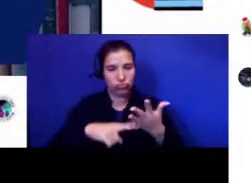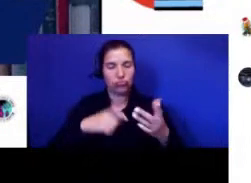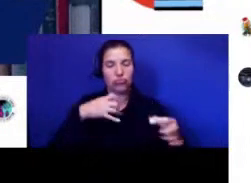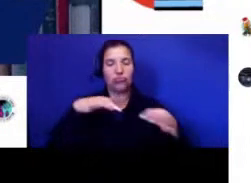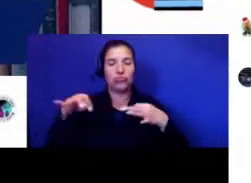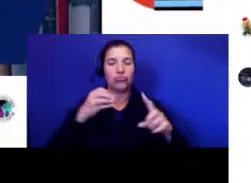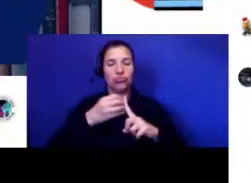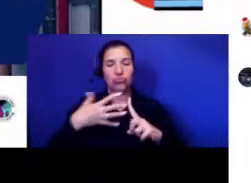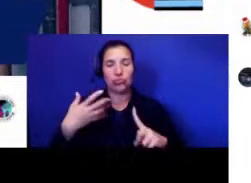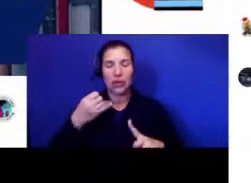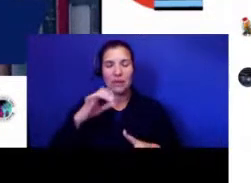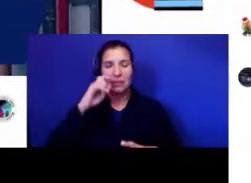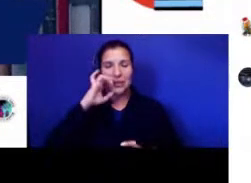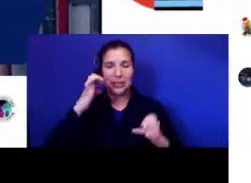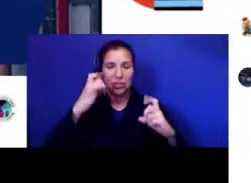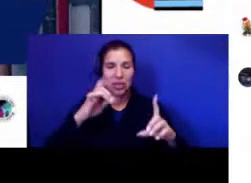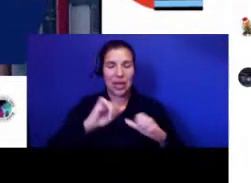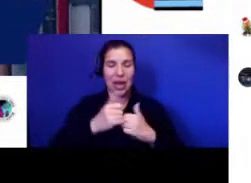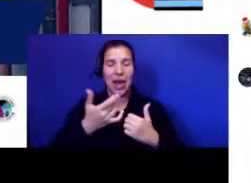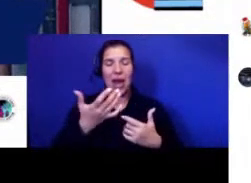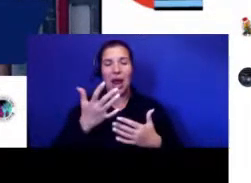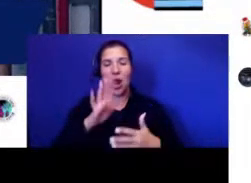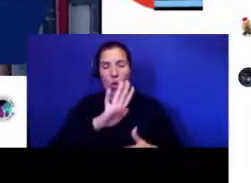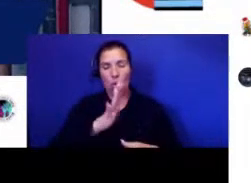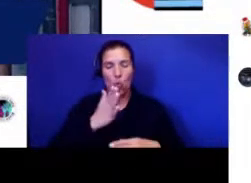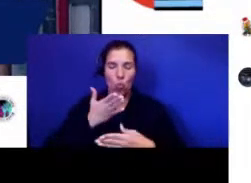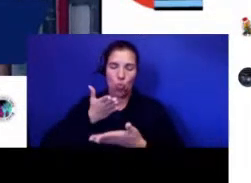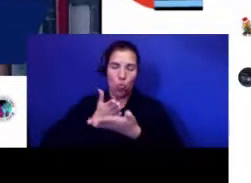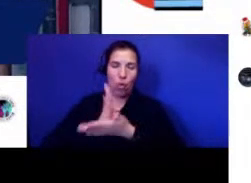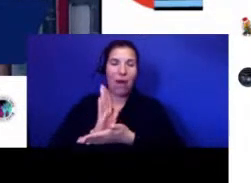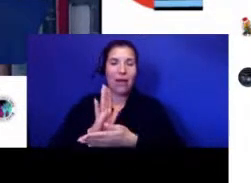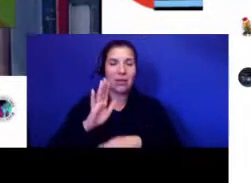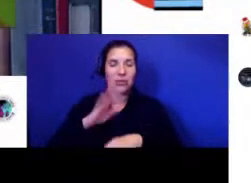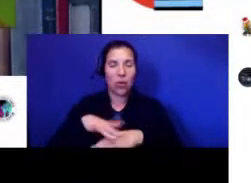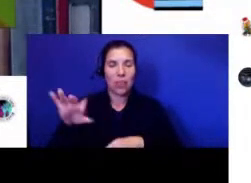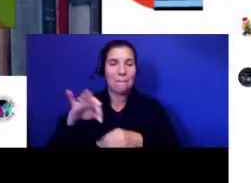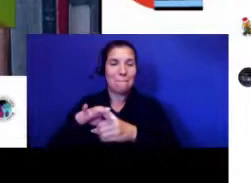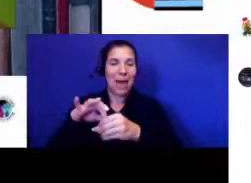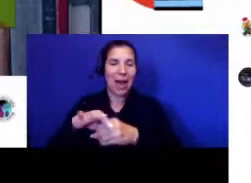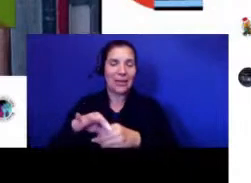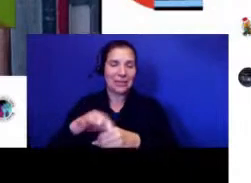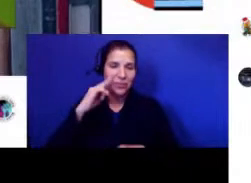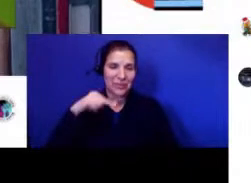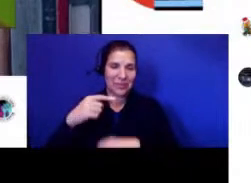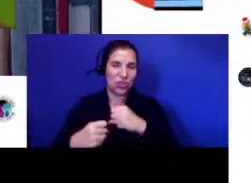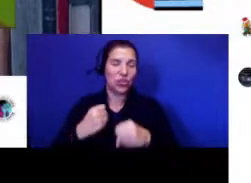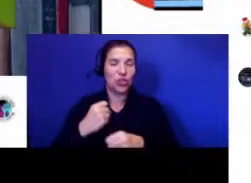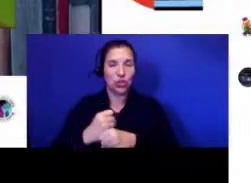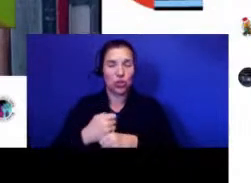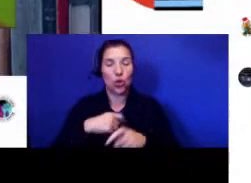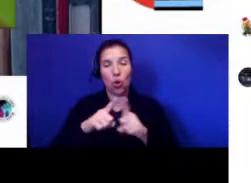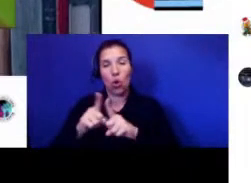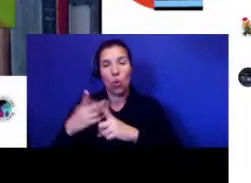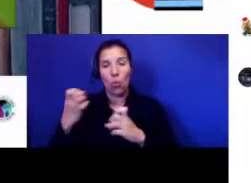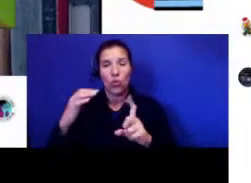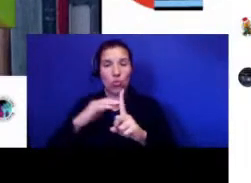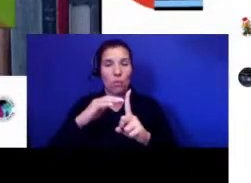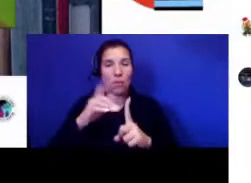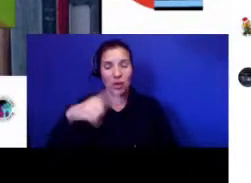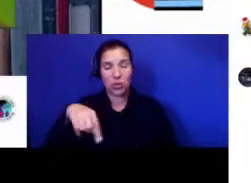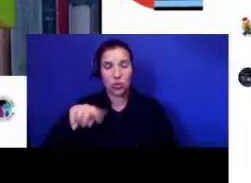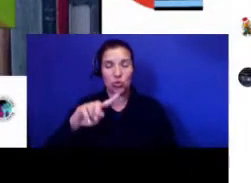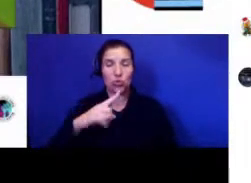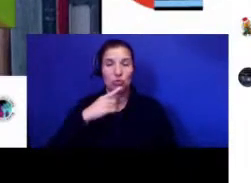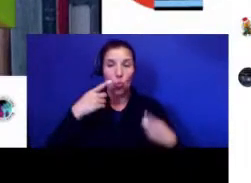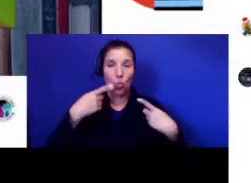sex education and reproductive rights on the ballots this year. I want to remind you that